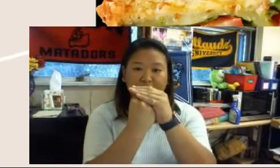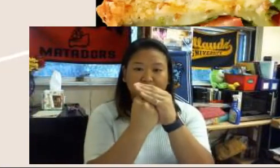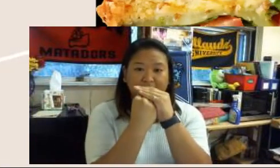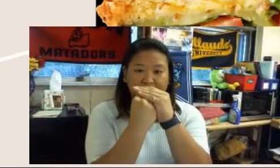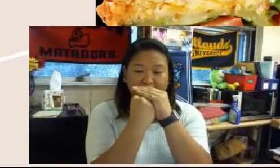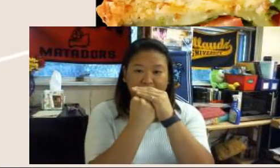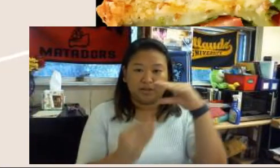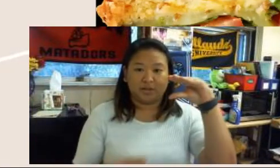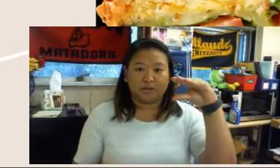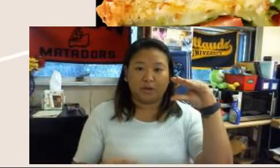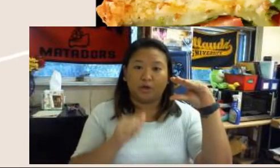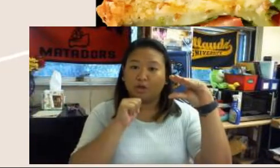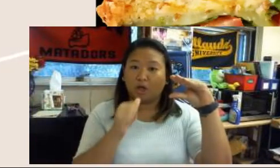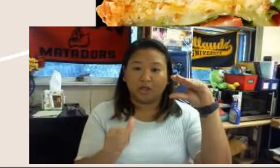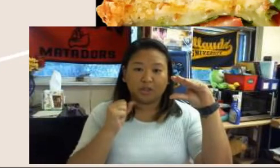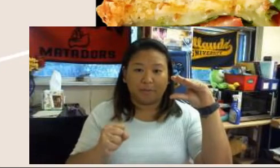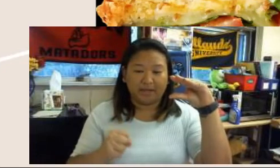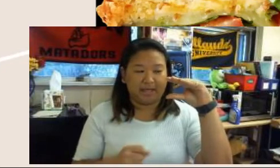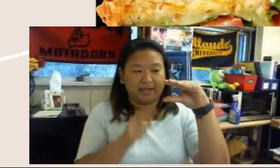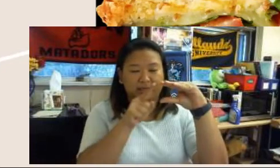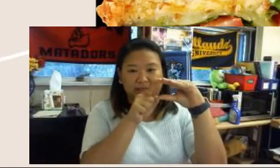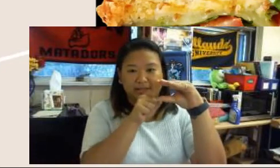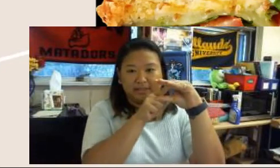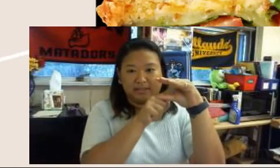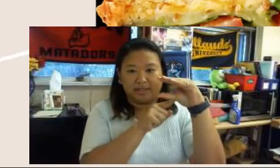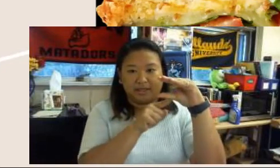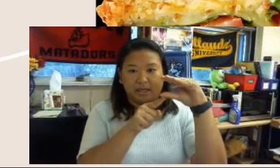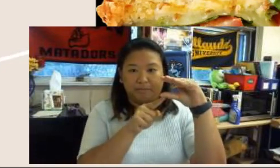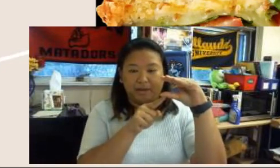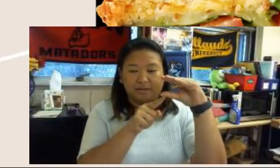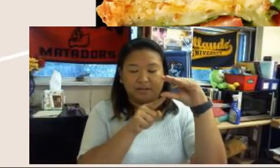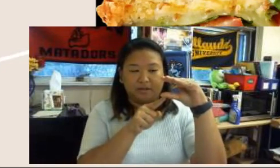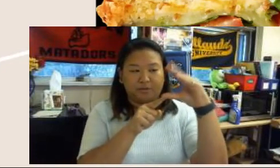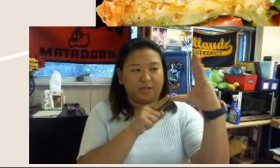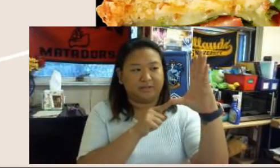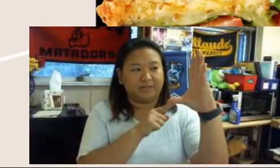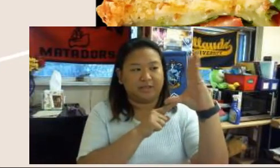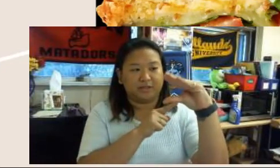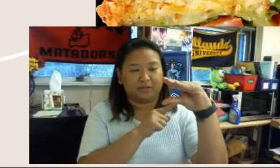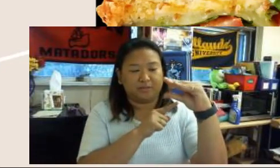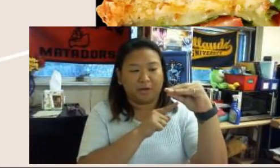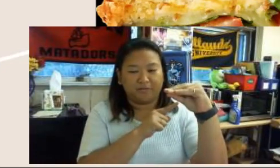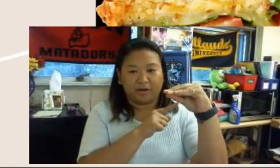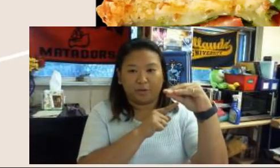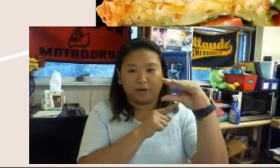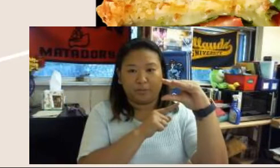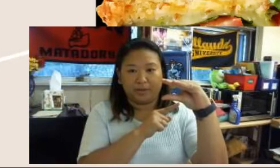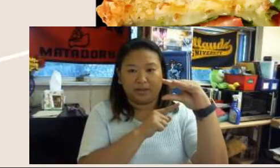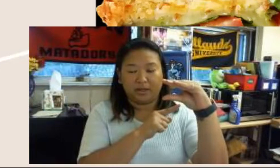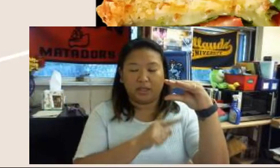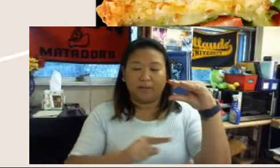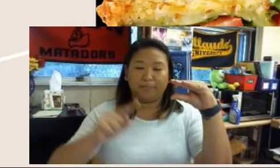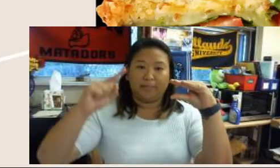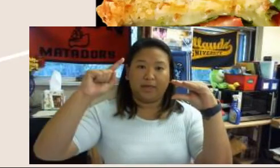Sandwich. So your non-dominant hand is a bent, well, it's a modified O but